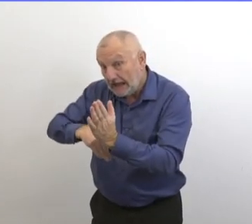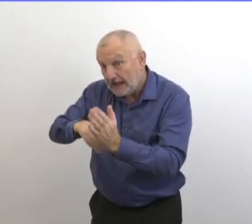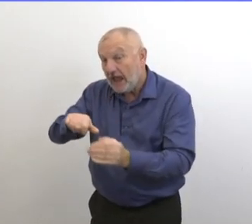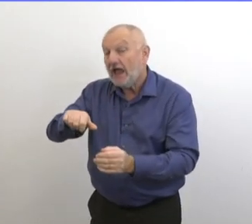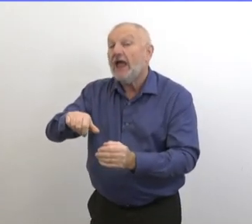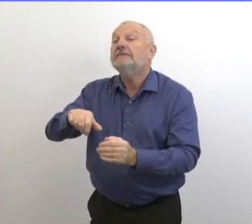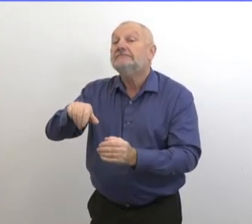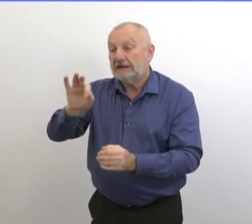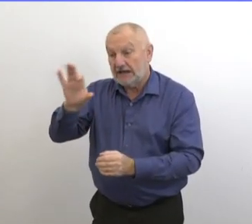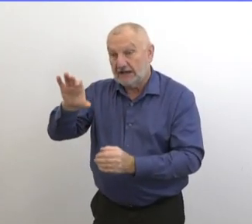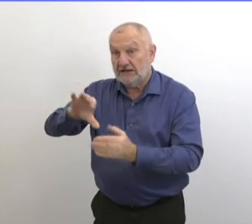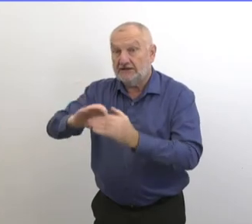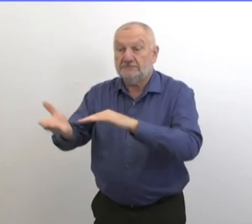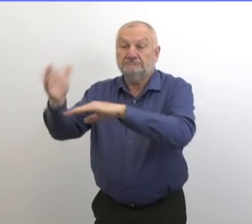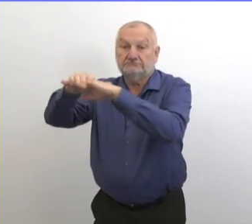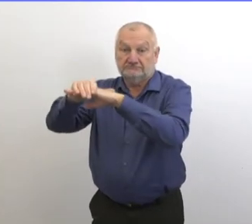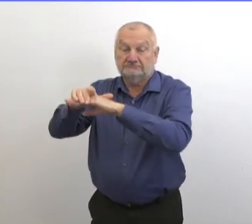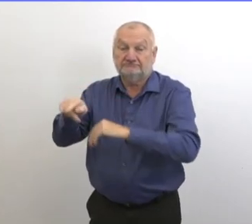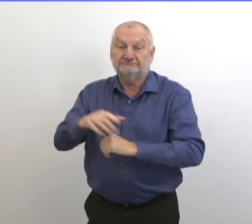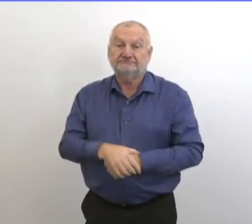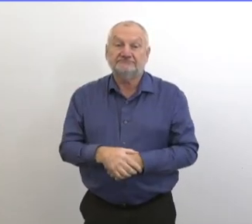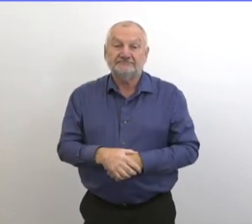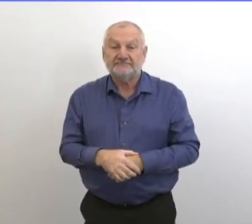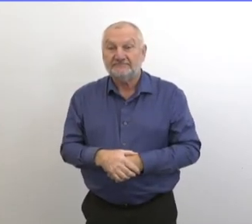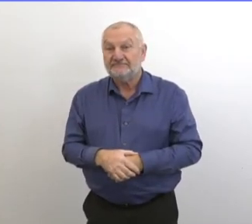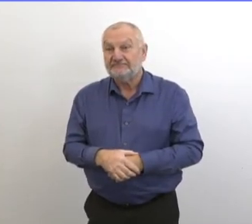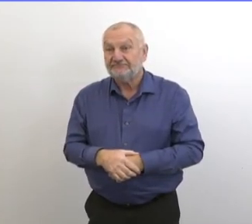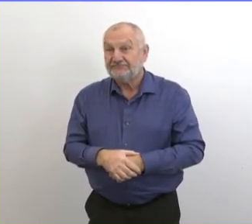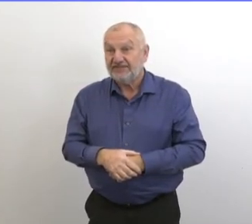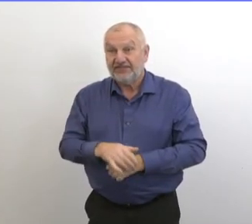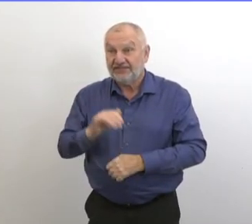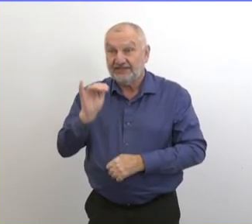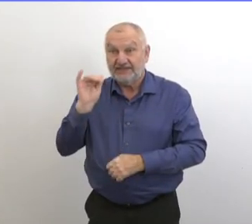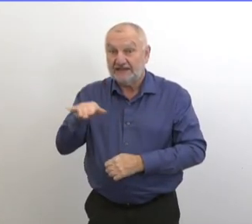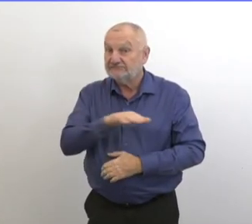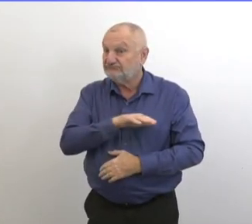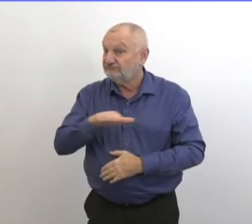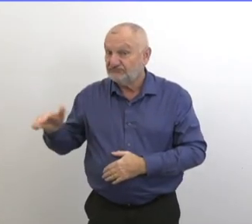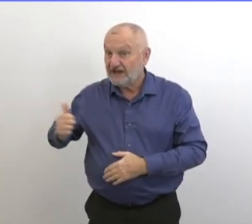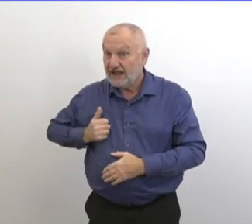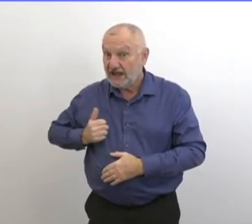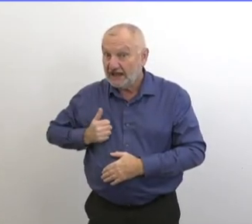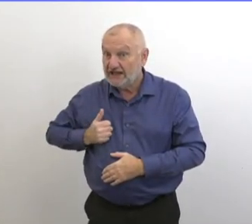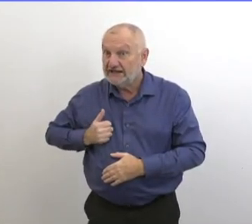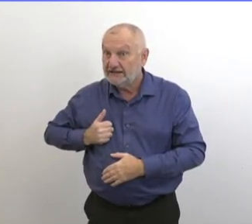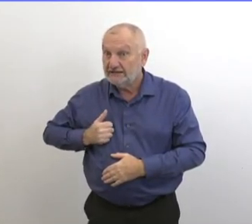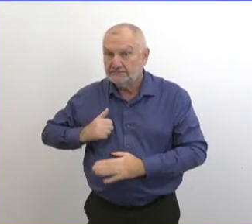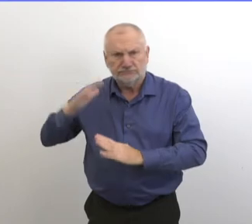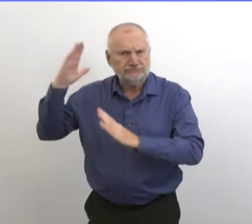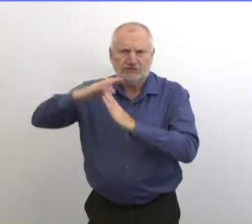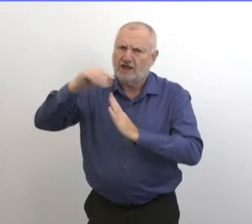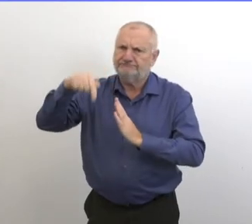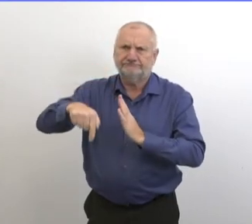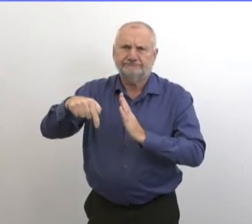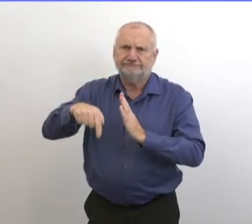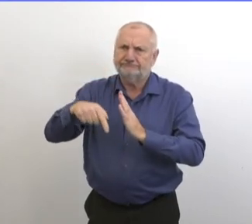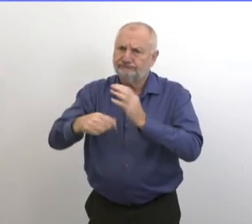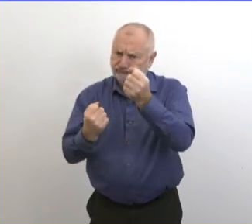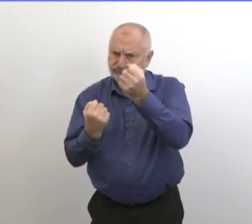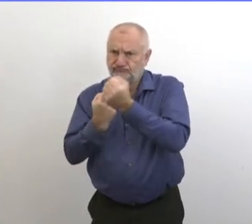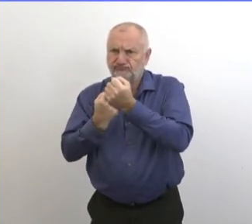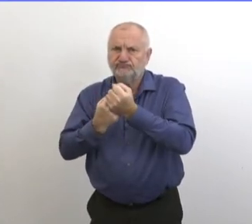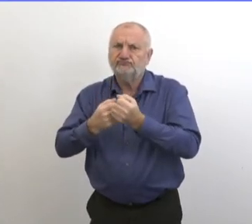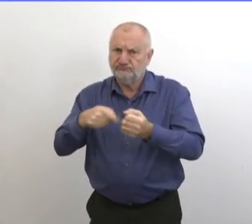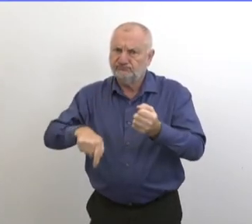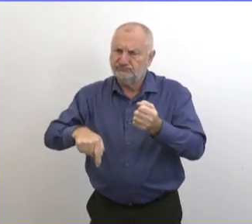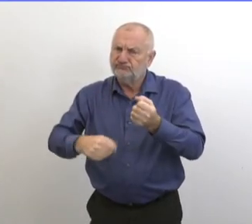per-hour basis, this is one of the most generous wage support programs across our country. This